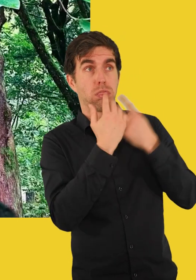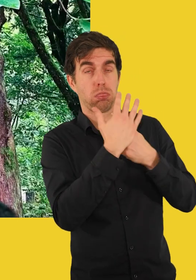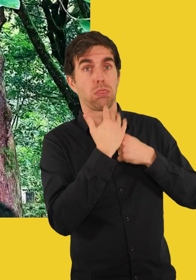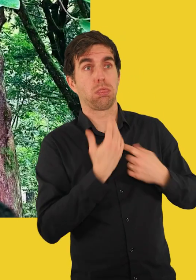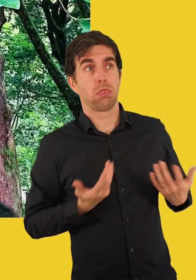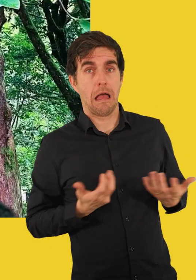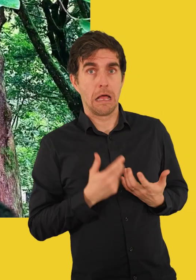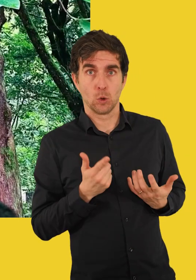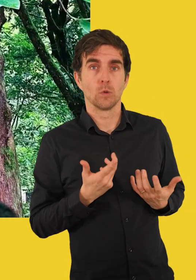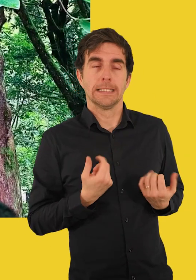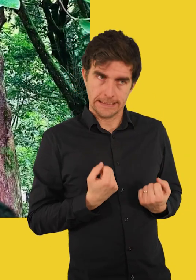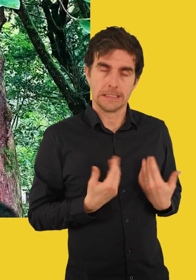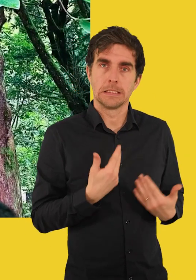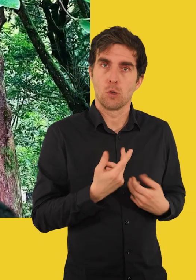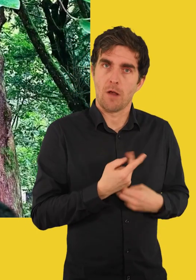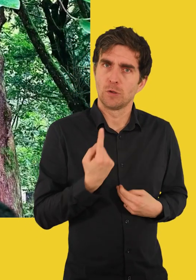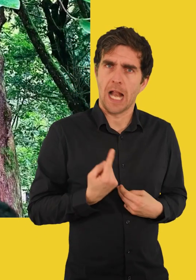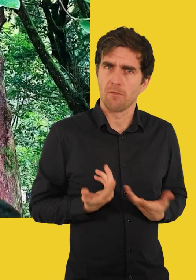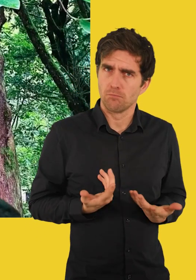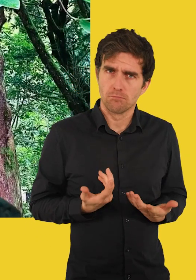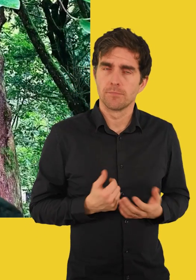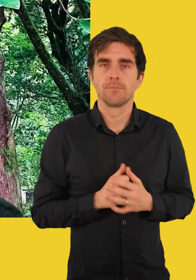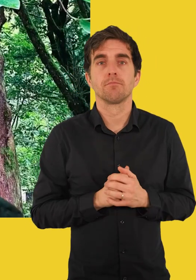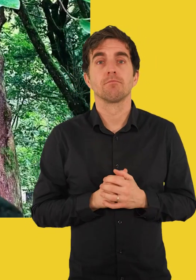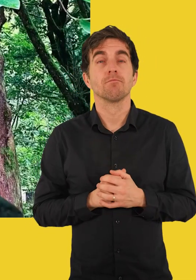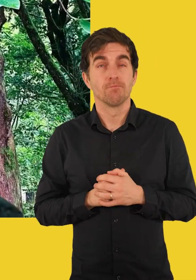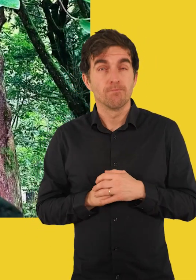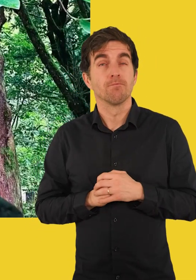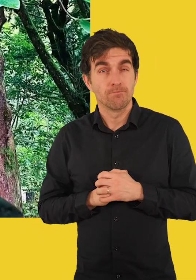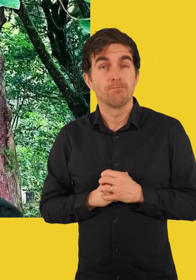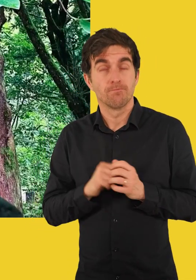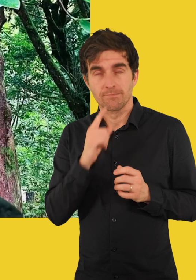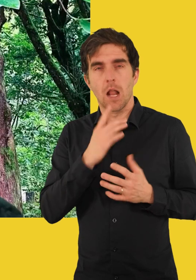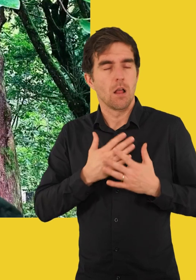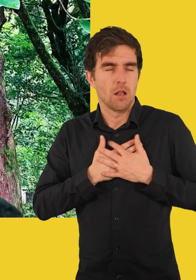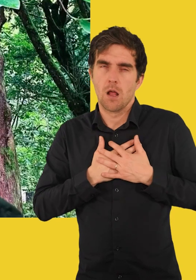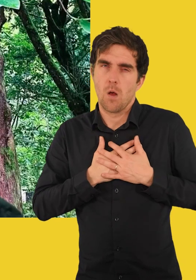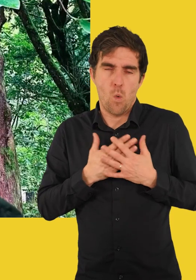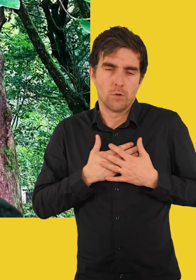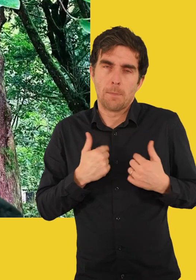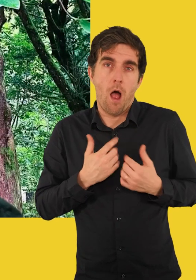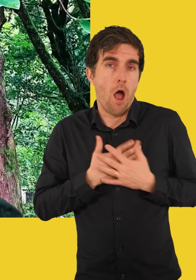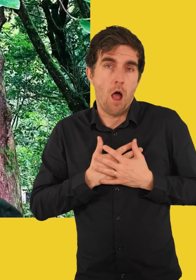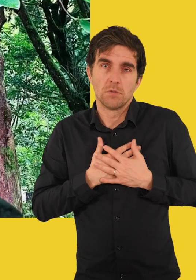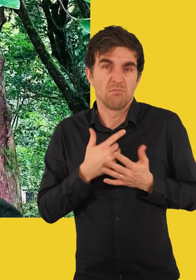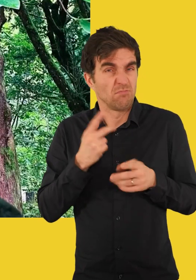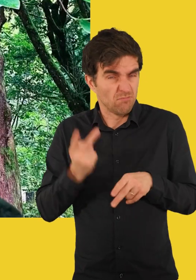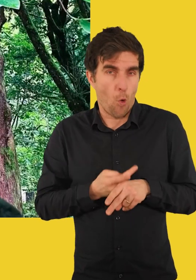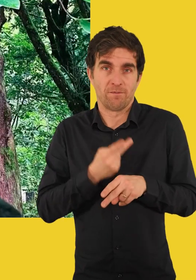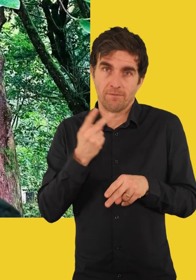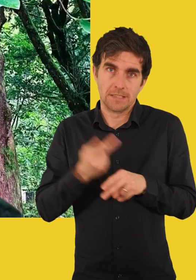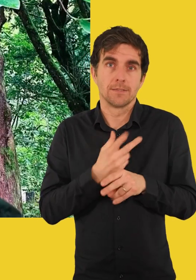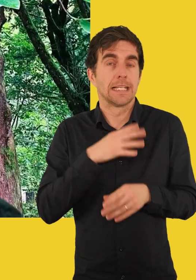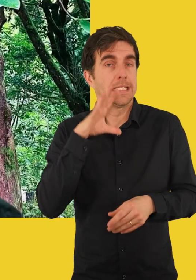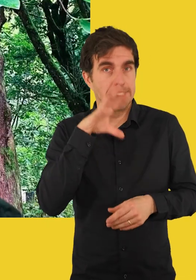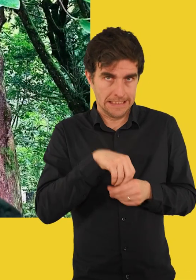bias and things like that as well? Yeah, so this one is really close to my heart because I'm often in spaces where